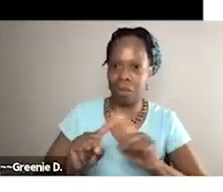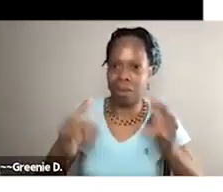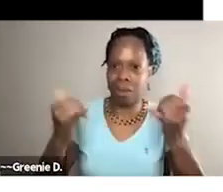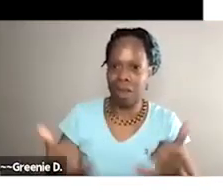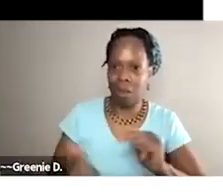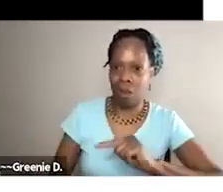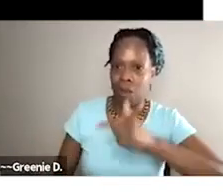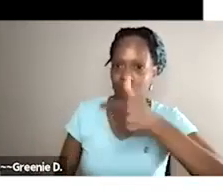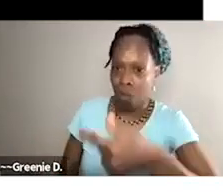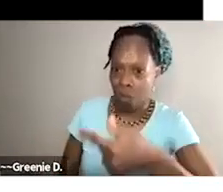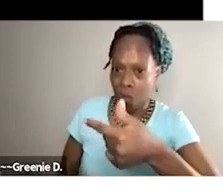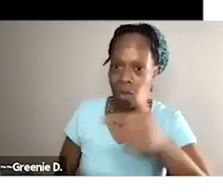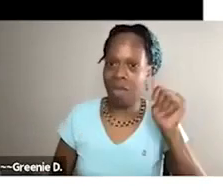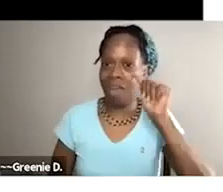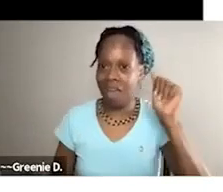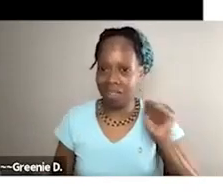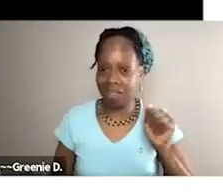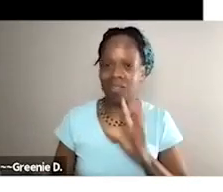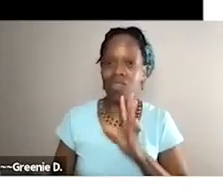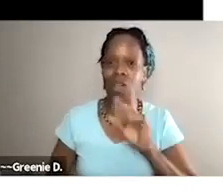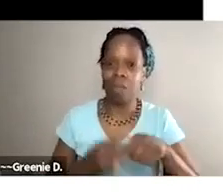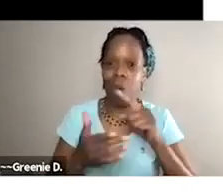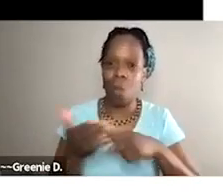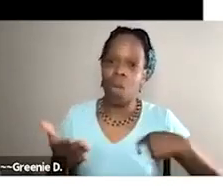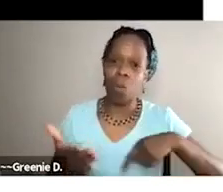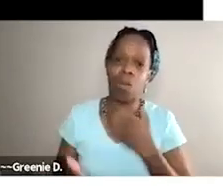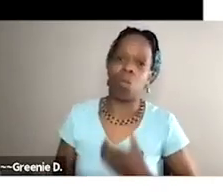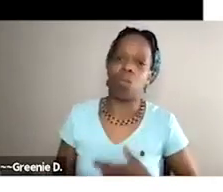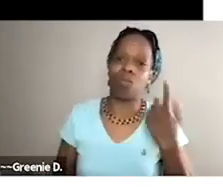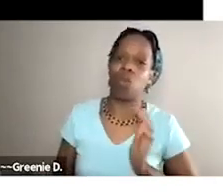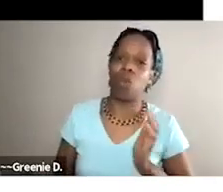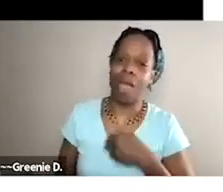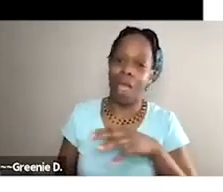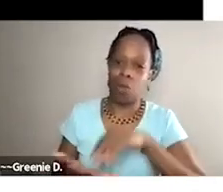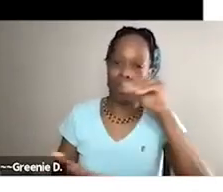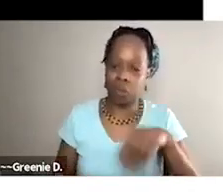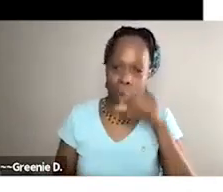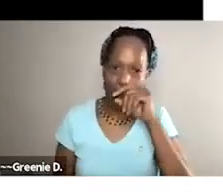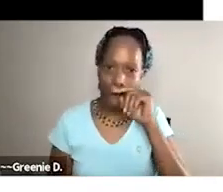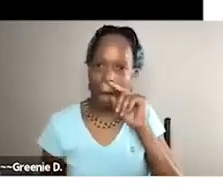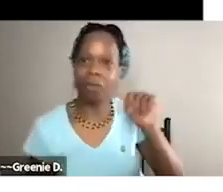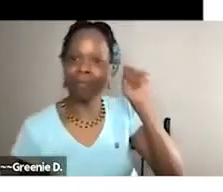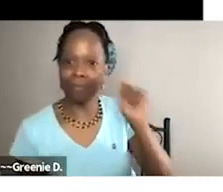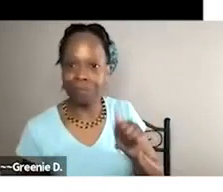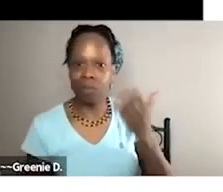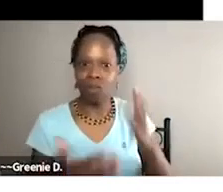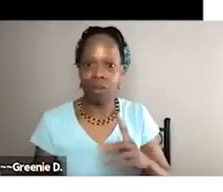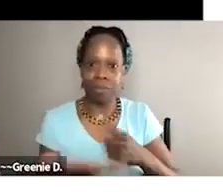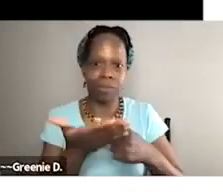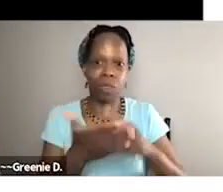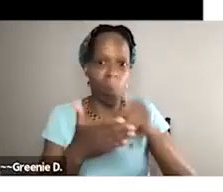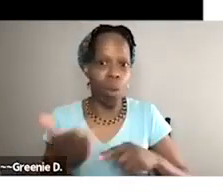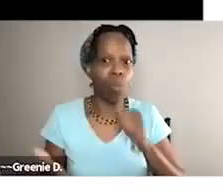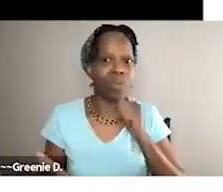to wrap it up around what we want for our students. So we've talked a lot about what we don't want for our students, but what do